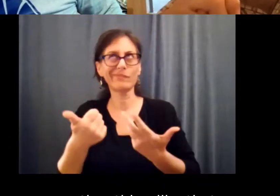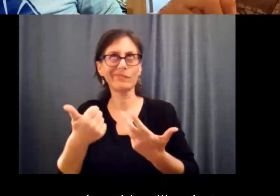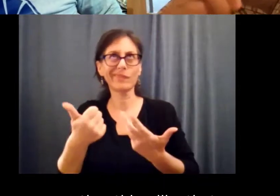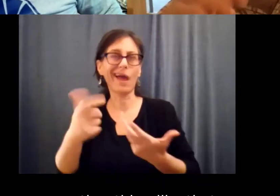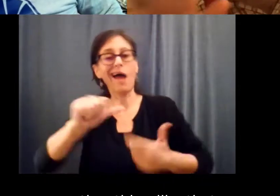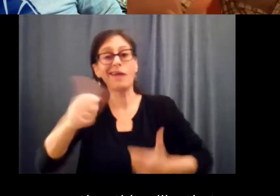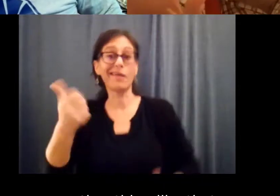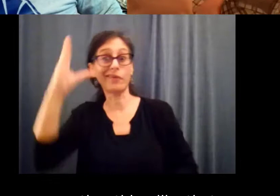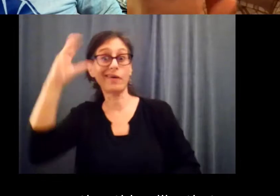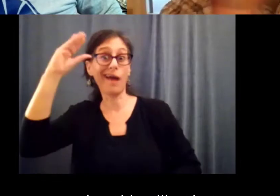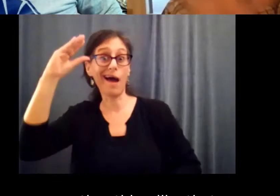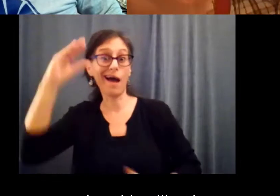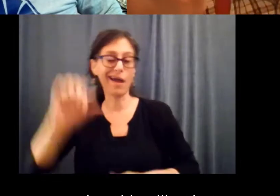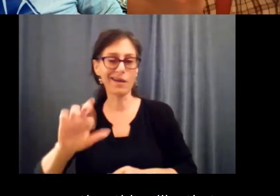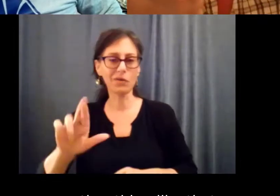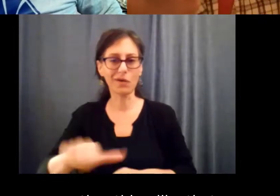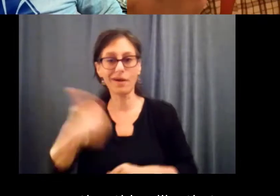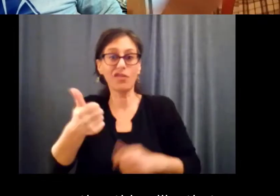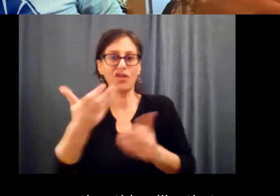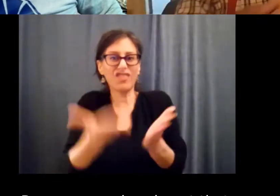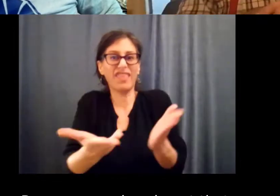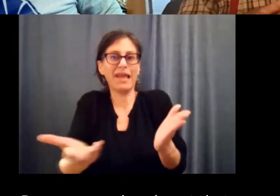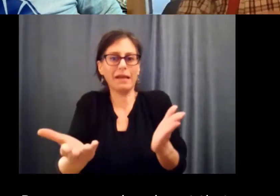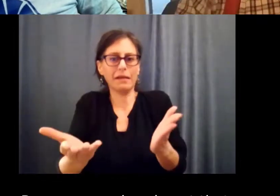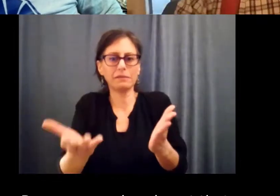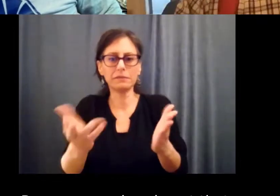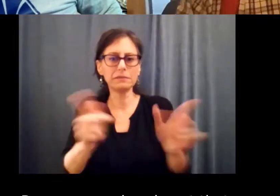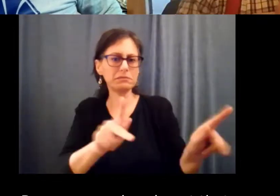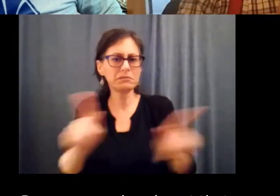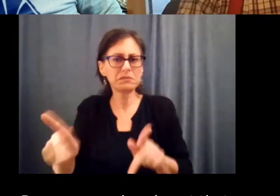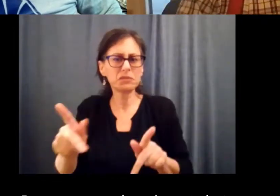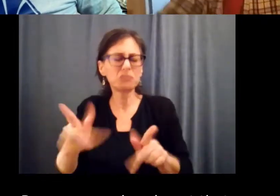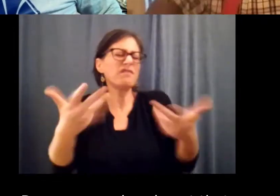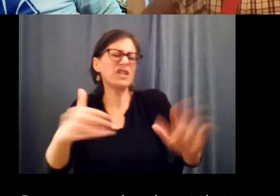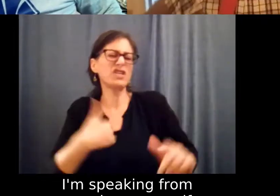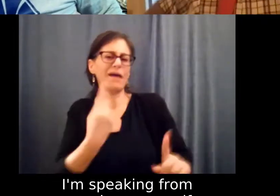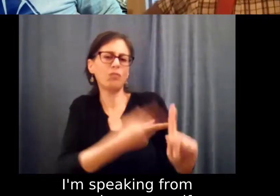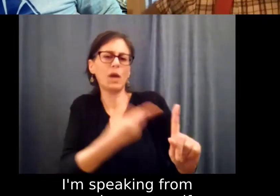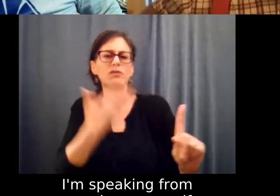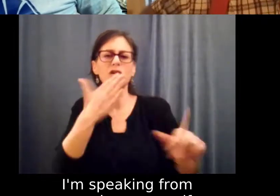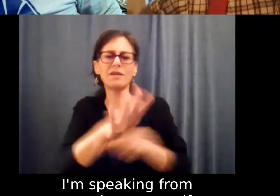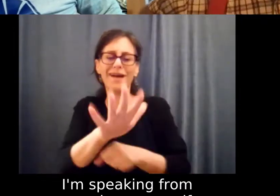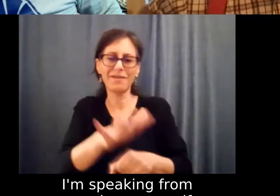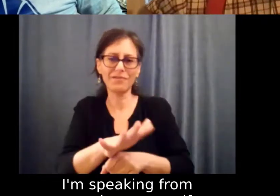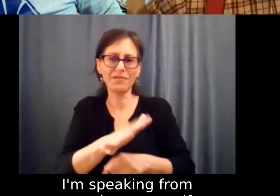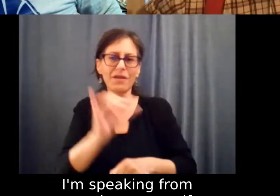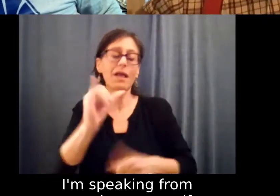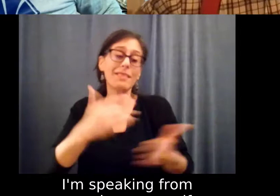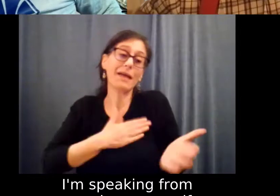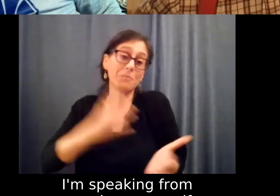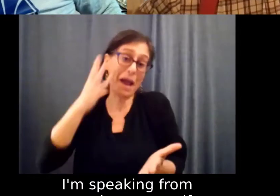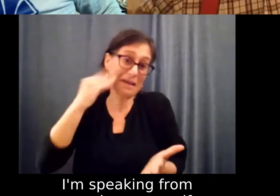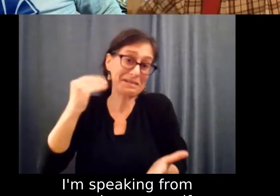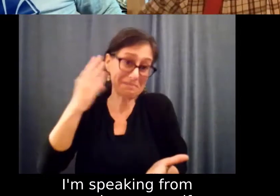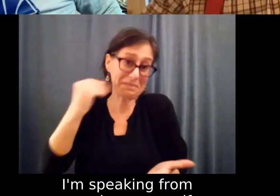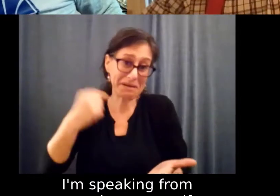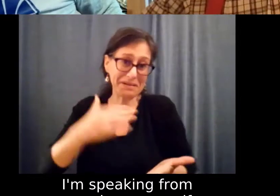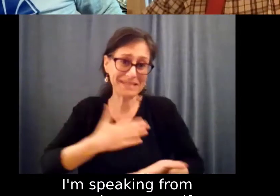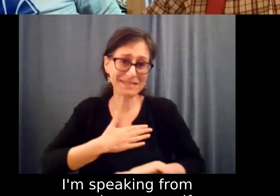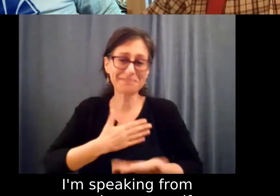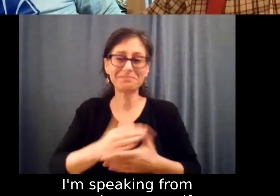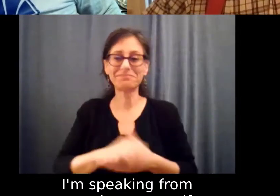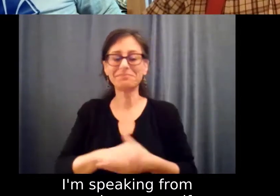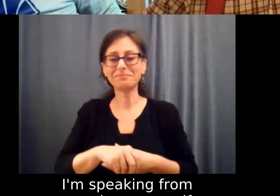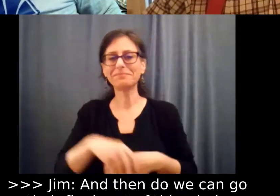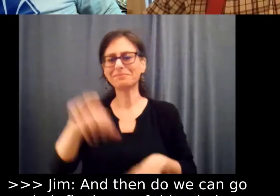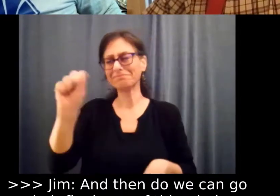guy or another thing like that, because we've already got that. I'm speaking from experience myself. Well, yeah, and